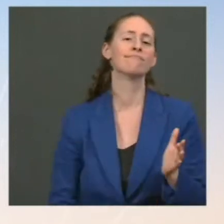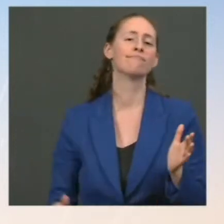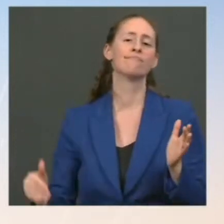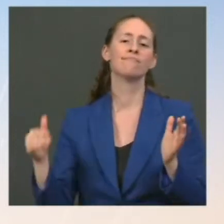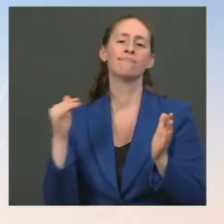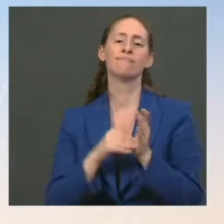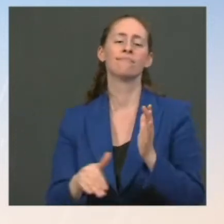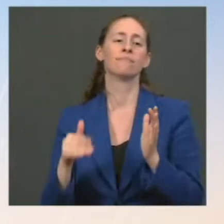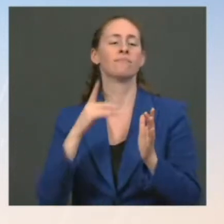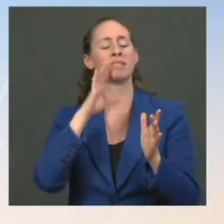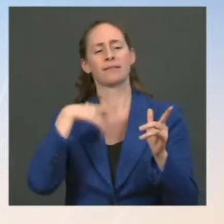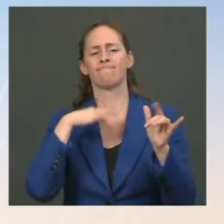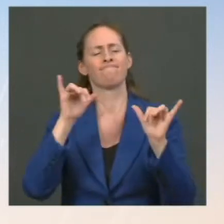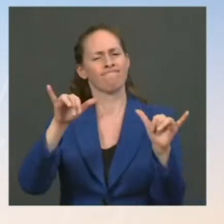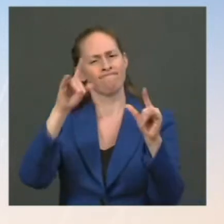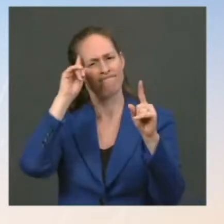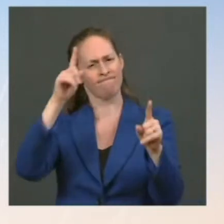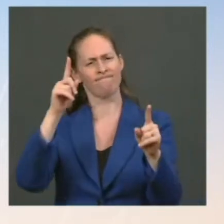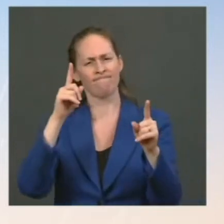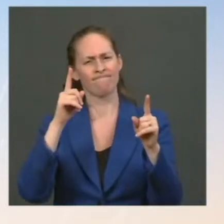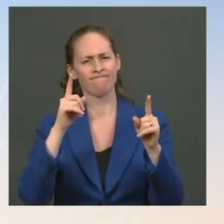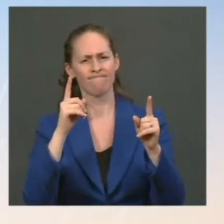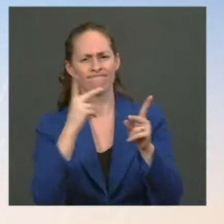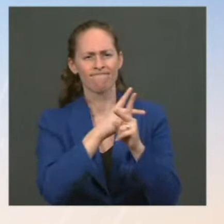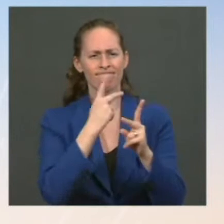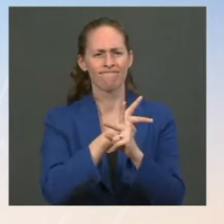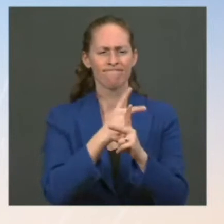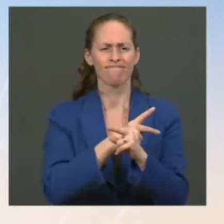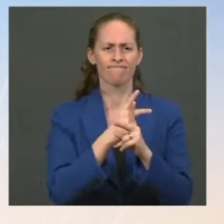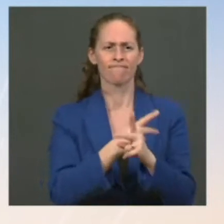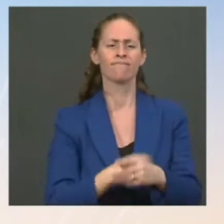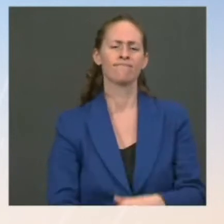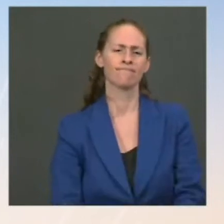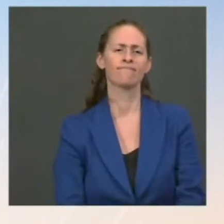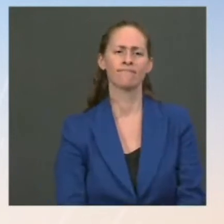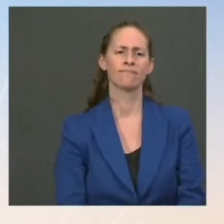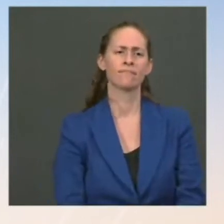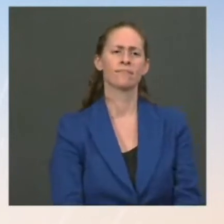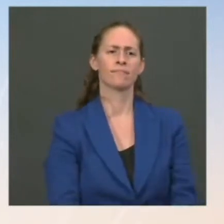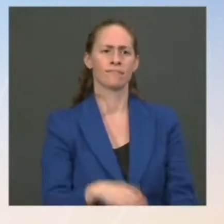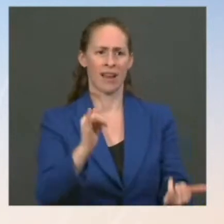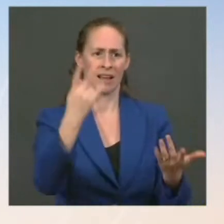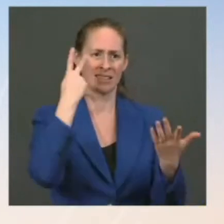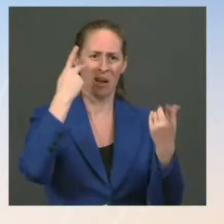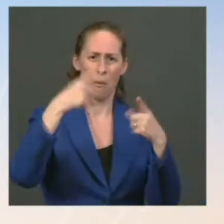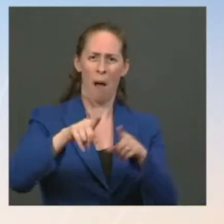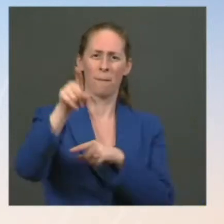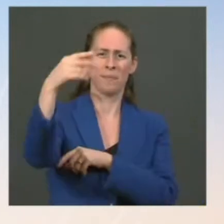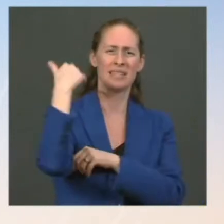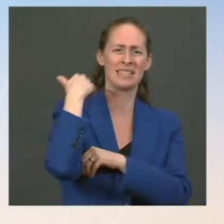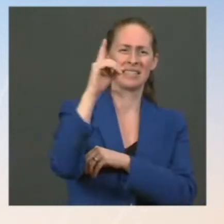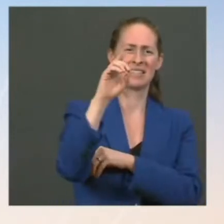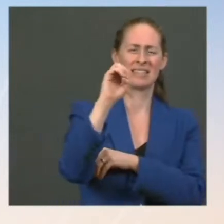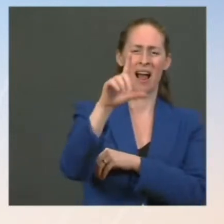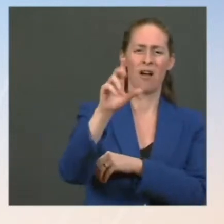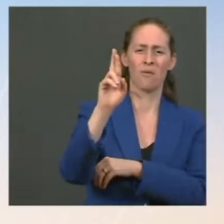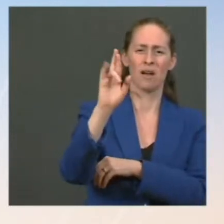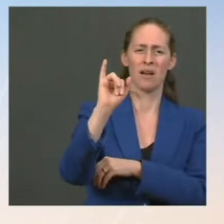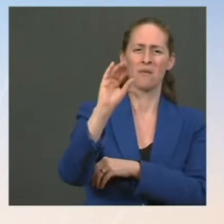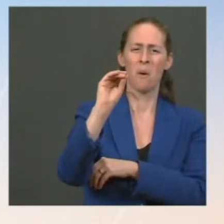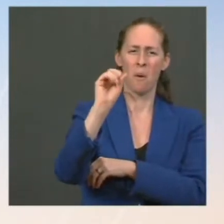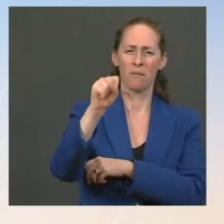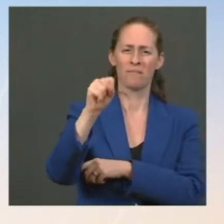be not just addressing, obviously, the challenges we saw in Del Rio last week, but working with Congress to